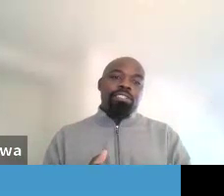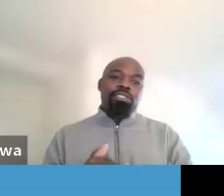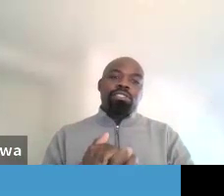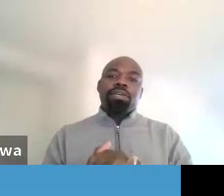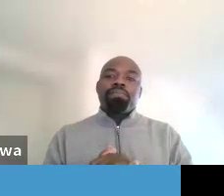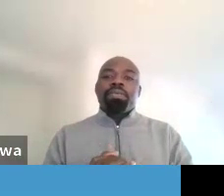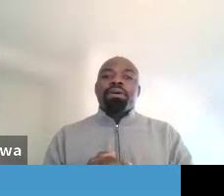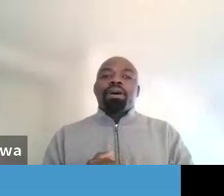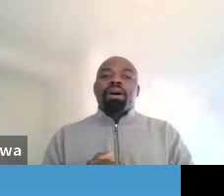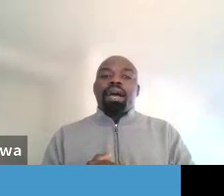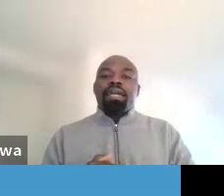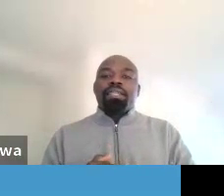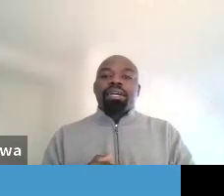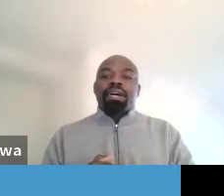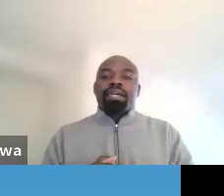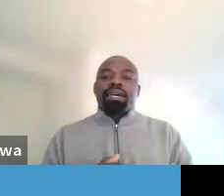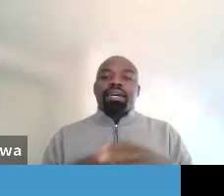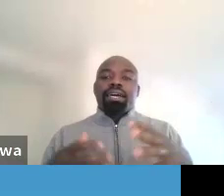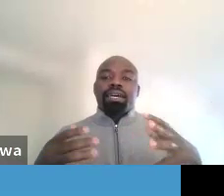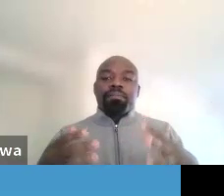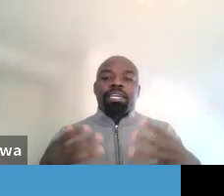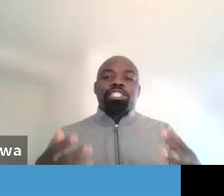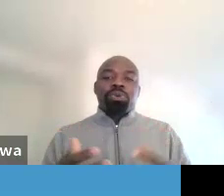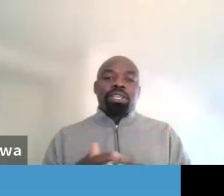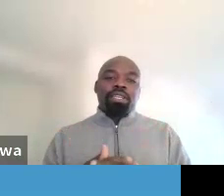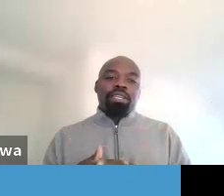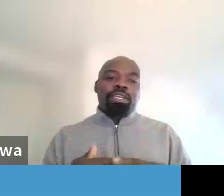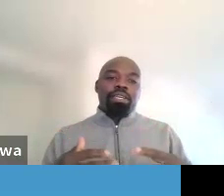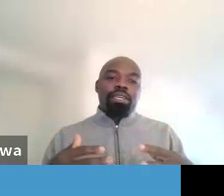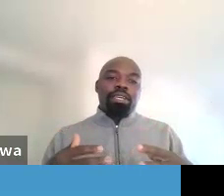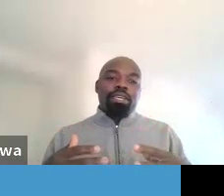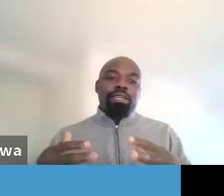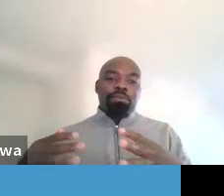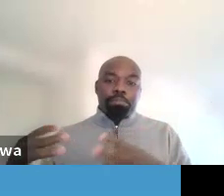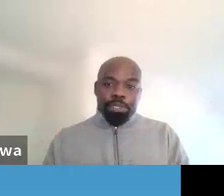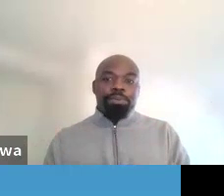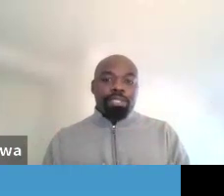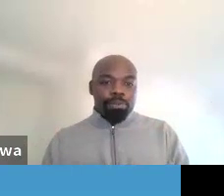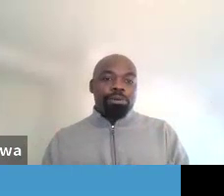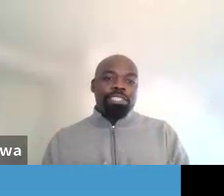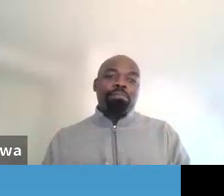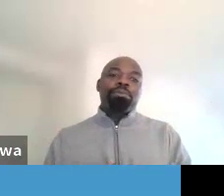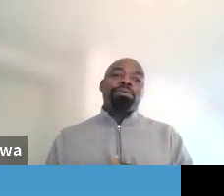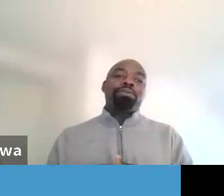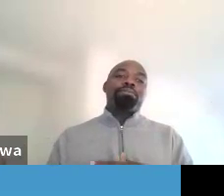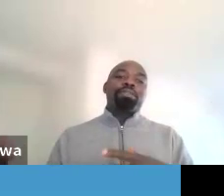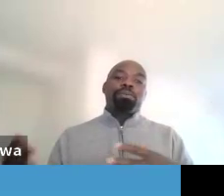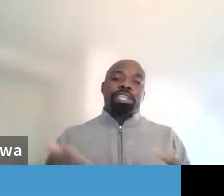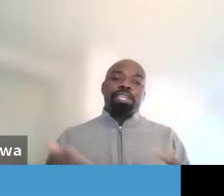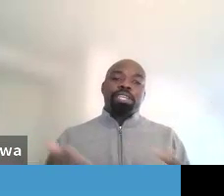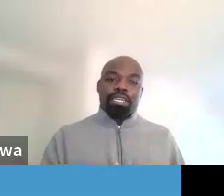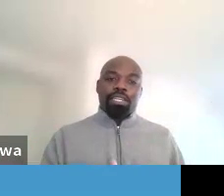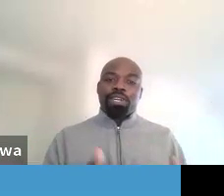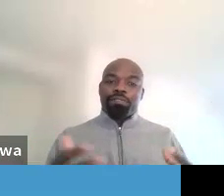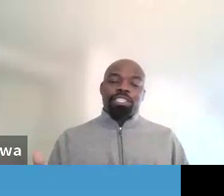society organizations, and make sure that you build the political support that